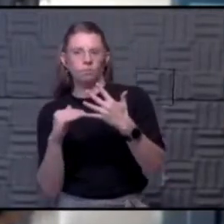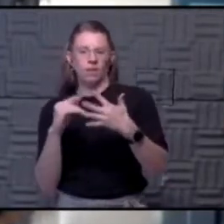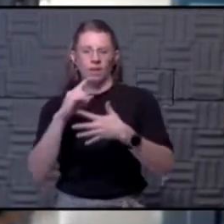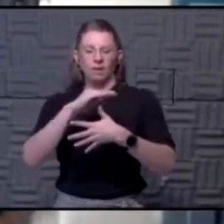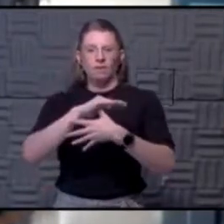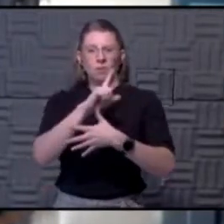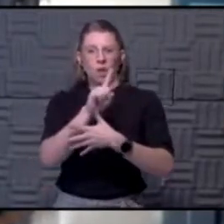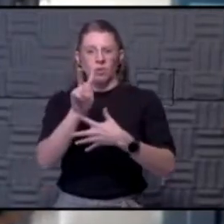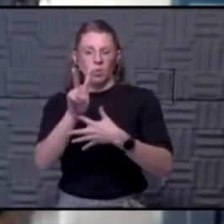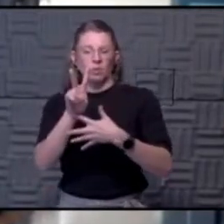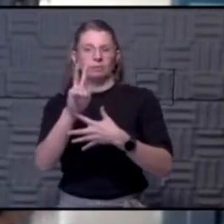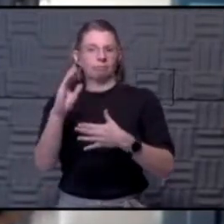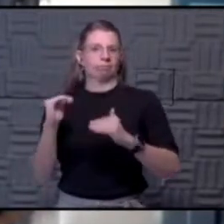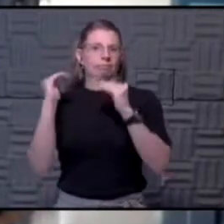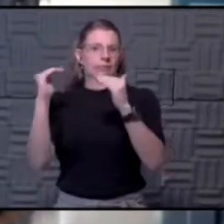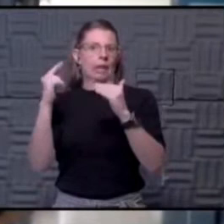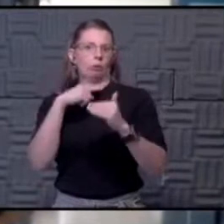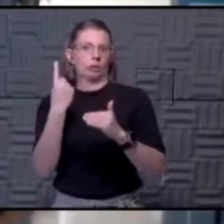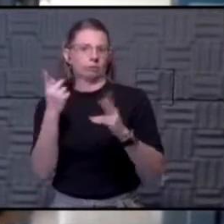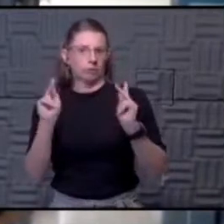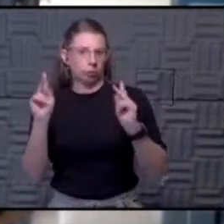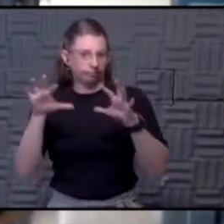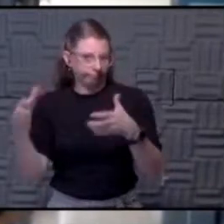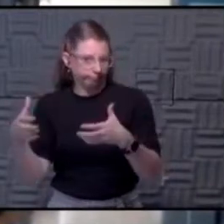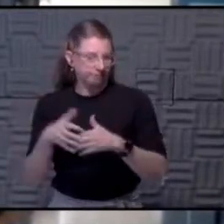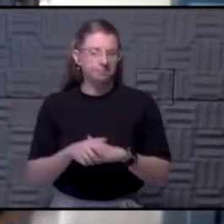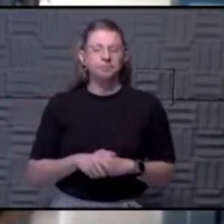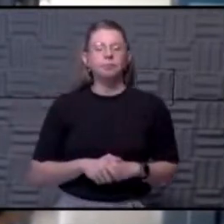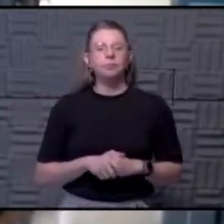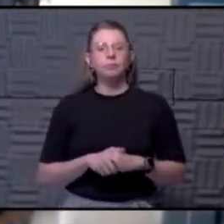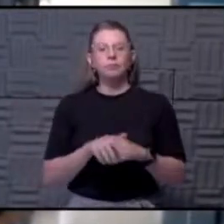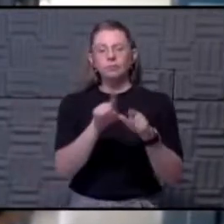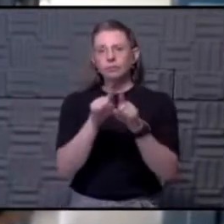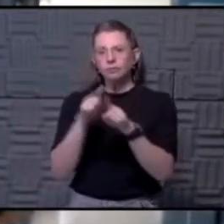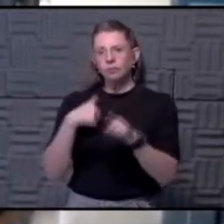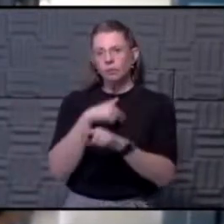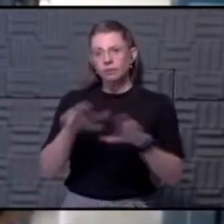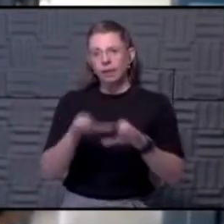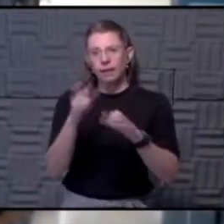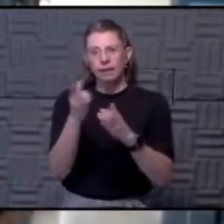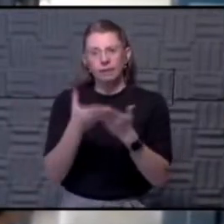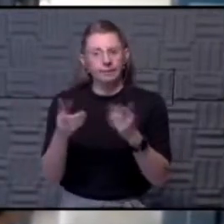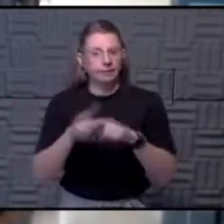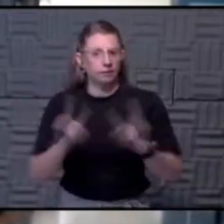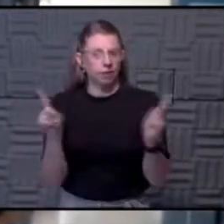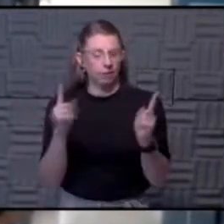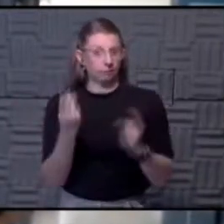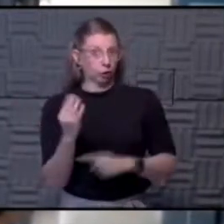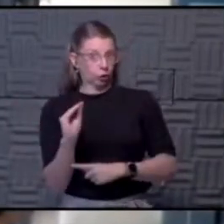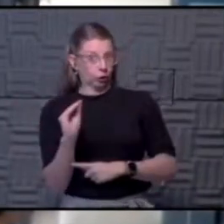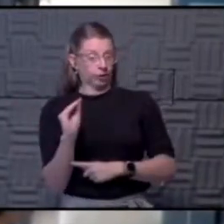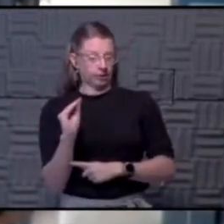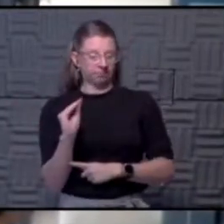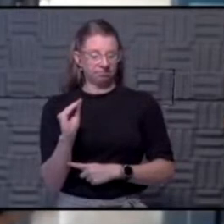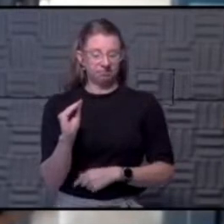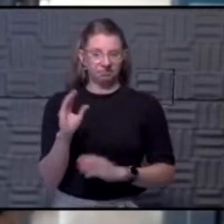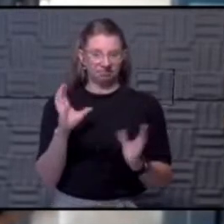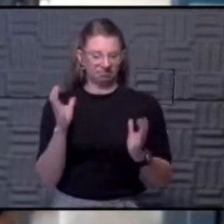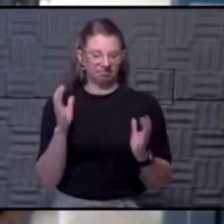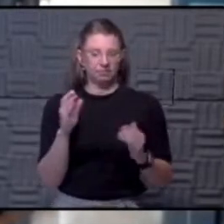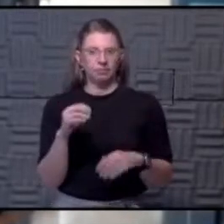obviously the highest risk individuals. So yeah, we've also done things different than Missouri in terms of we've already are done with